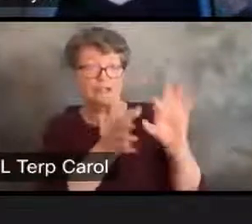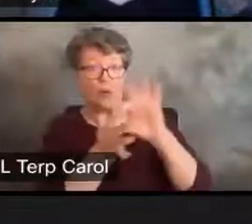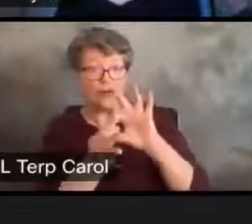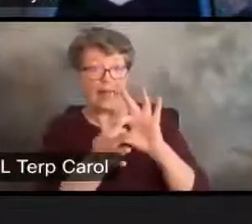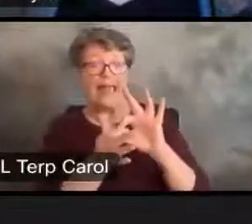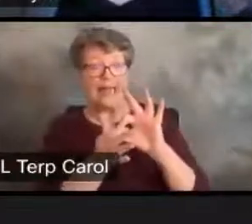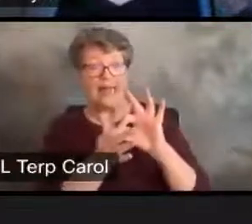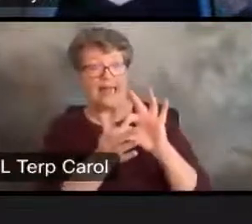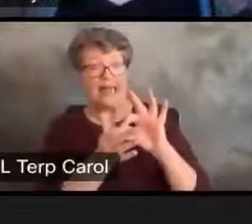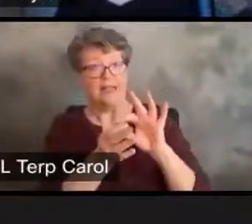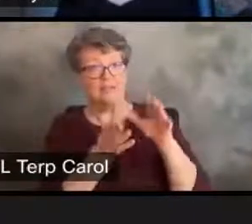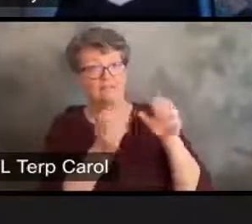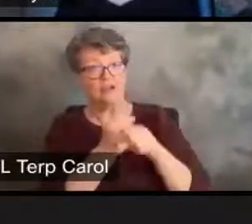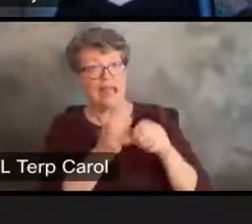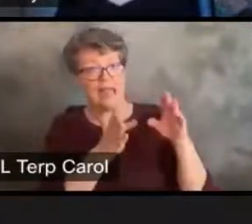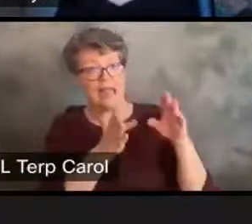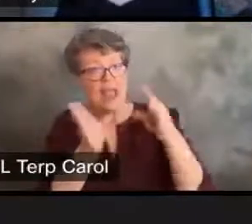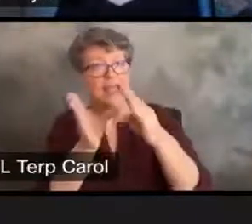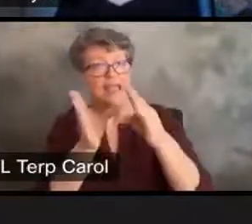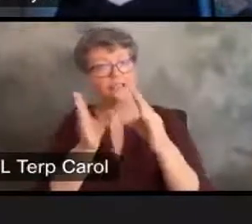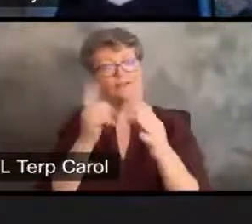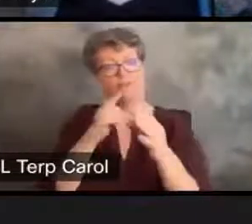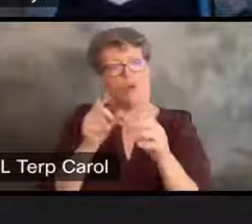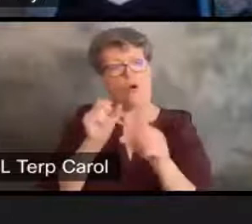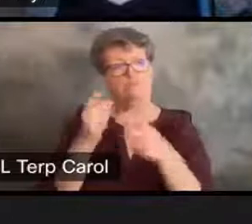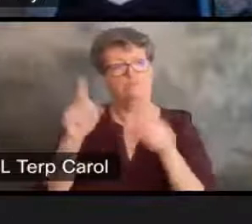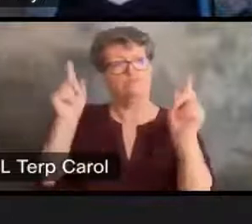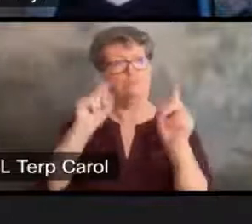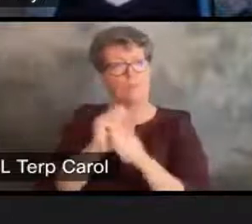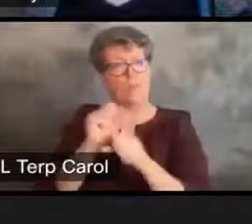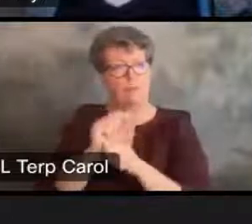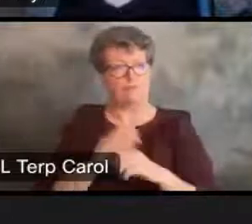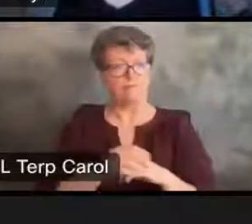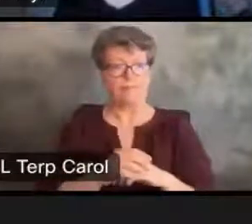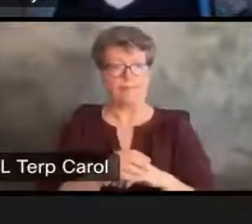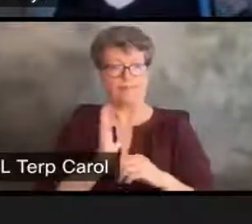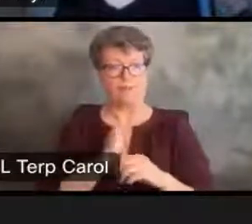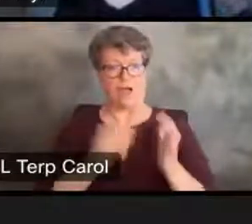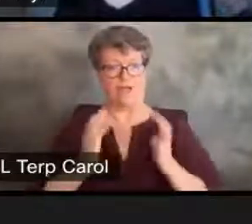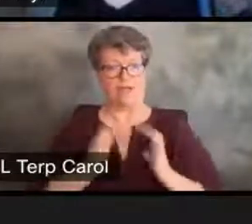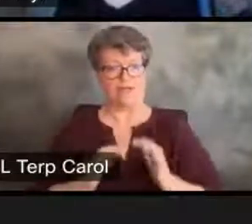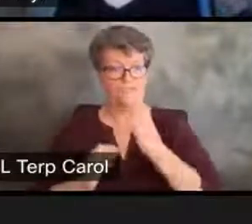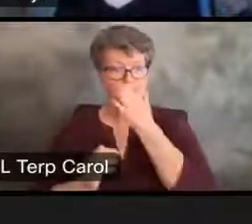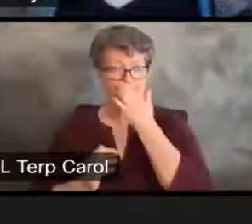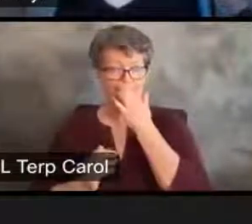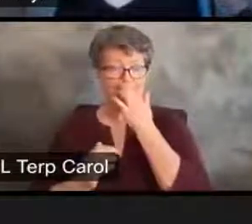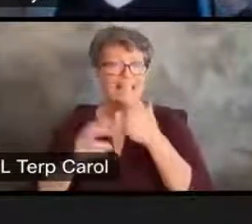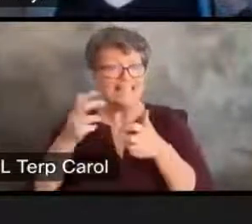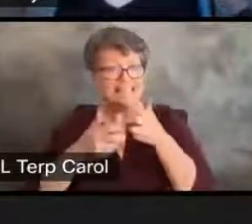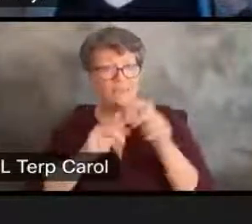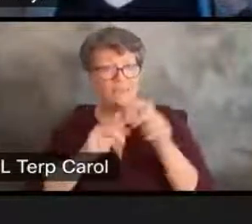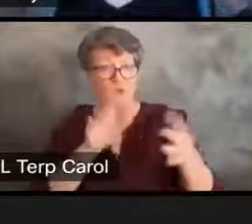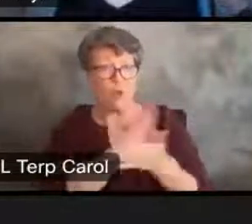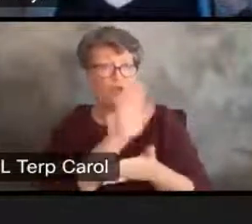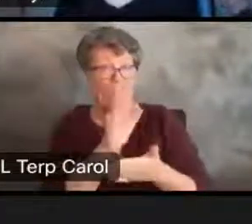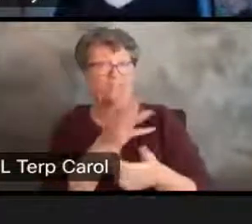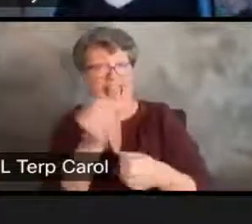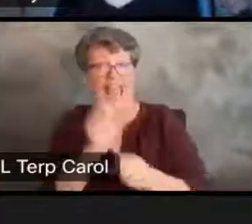program. Um, the idea of the program, or the goal, is to create a more streamlined system in the community